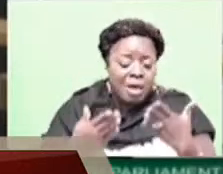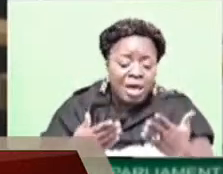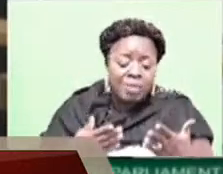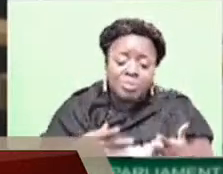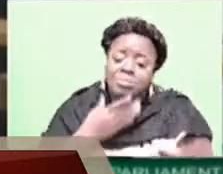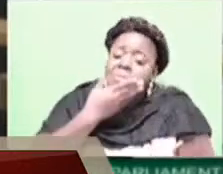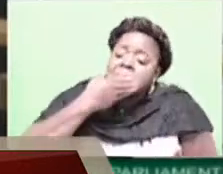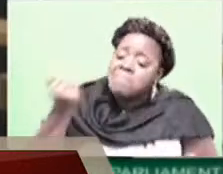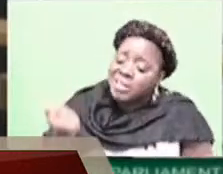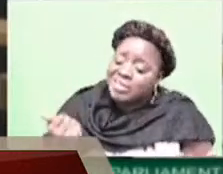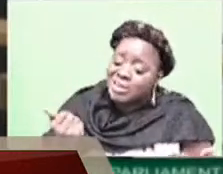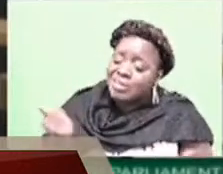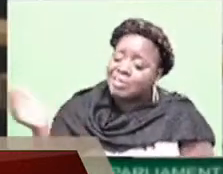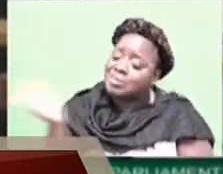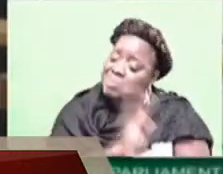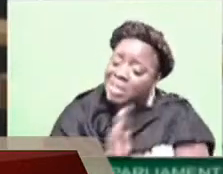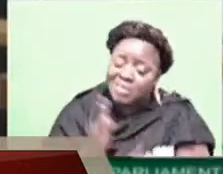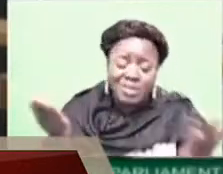this particular Parliament.